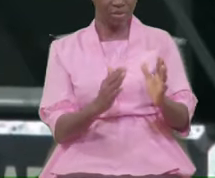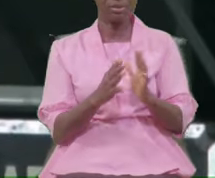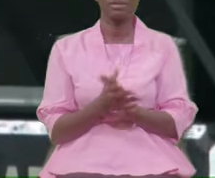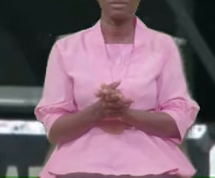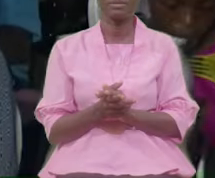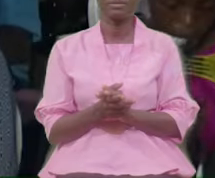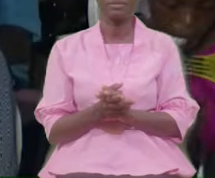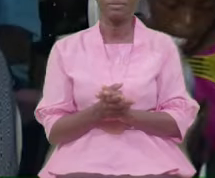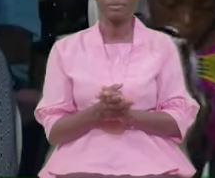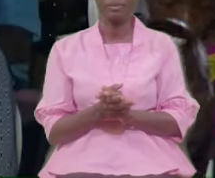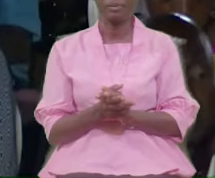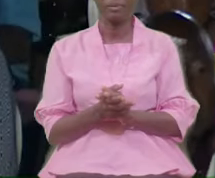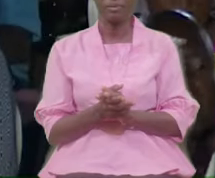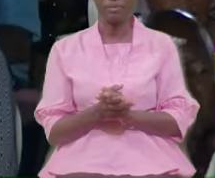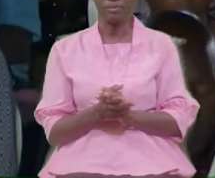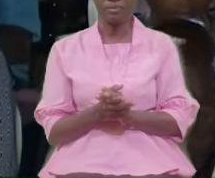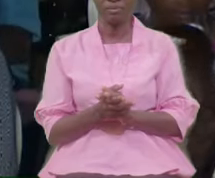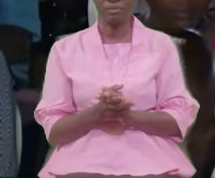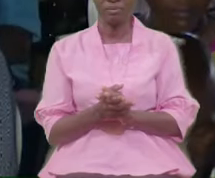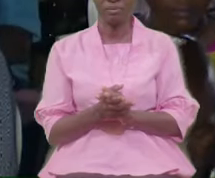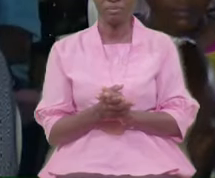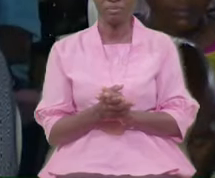istorya nagsaka sa